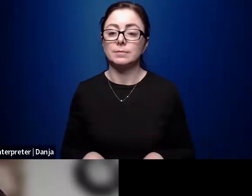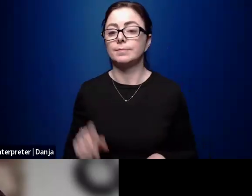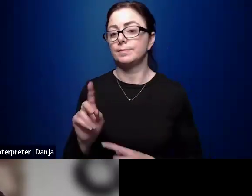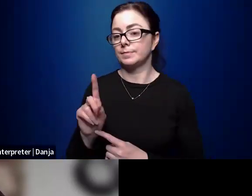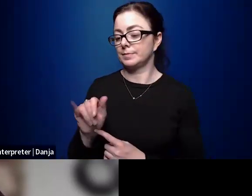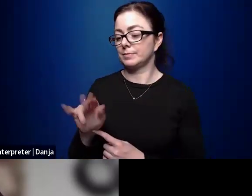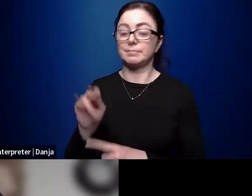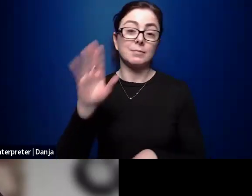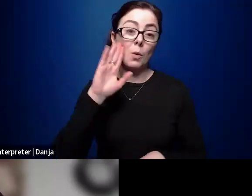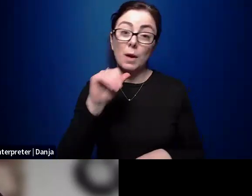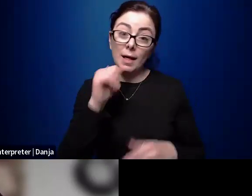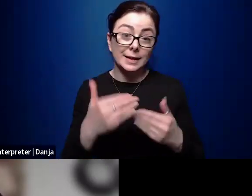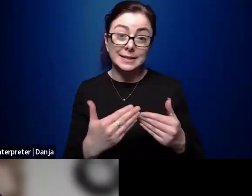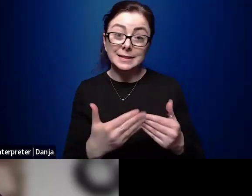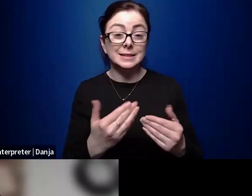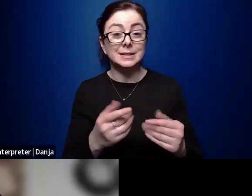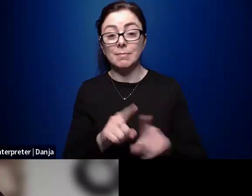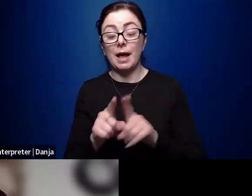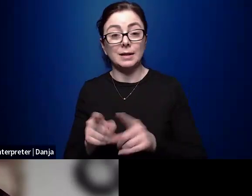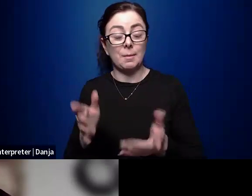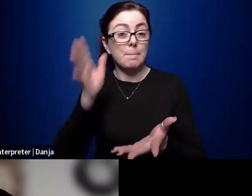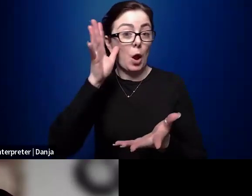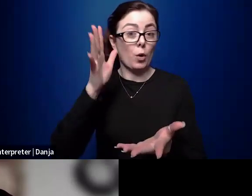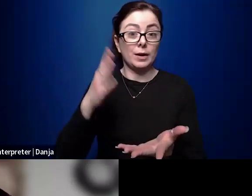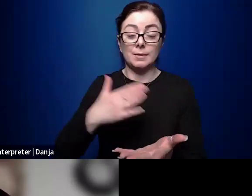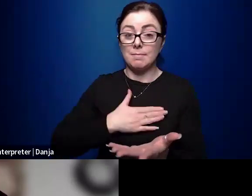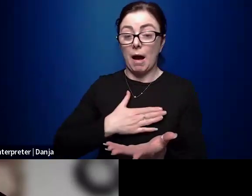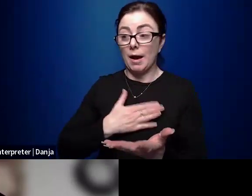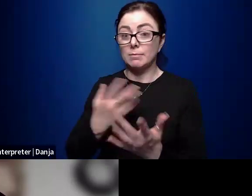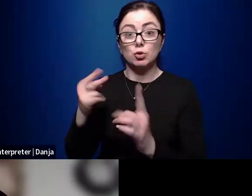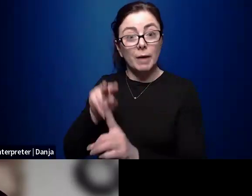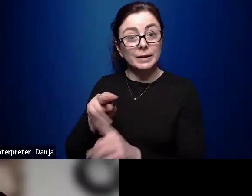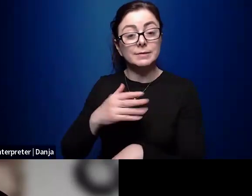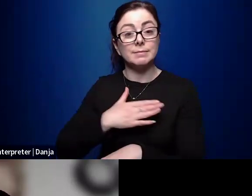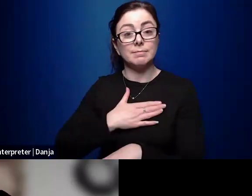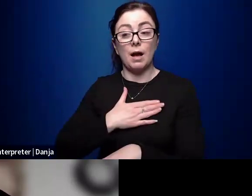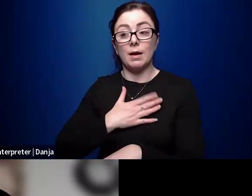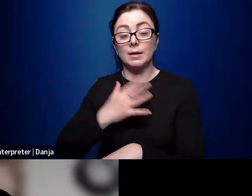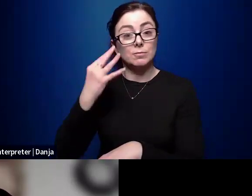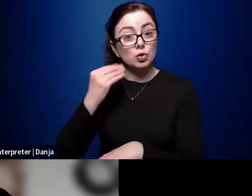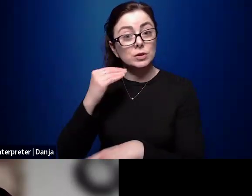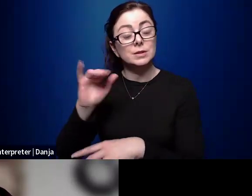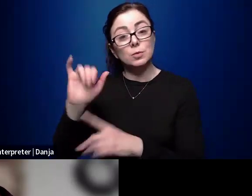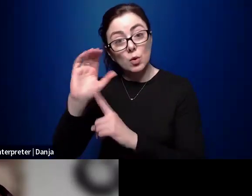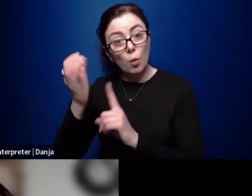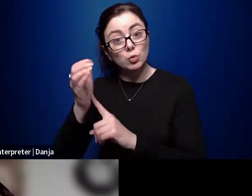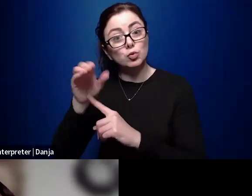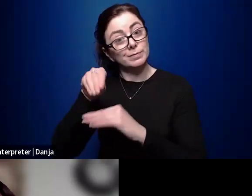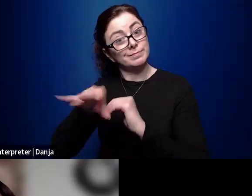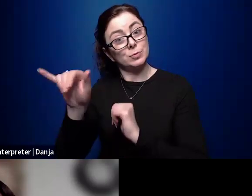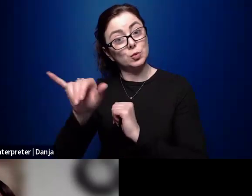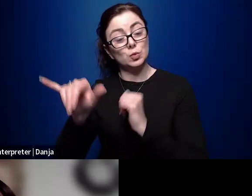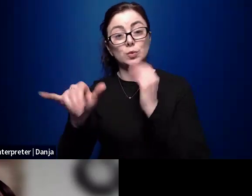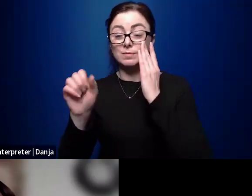as a parent, as my own perspective and culture component, but I know yeah,